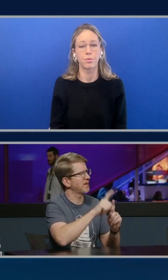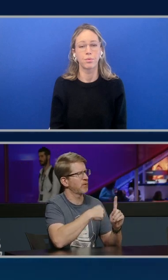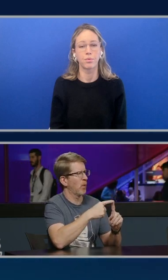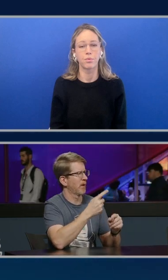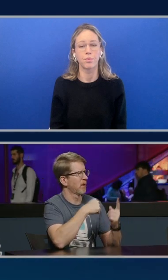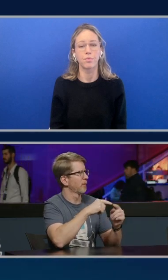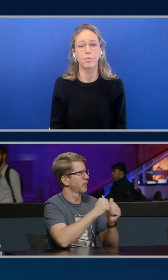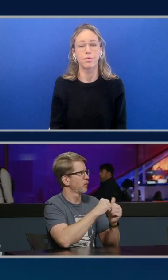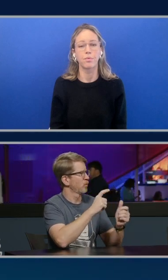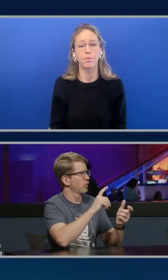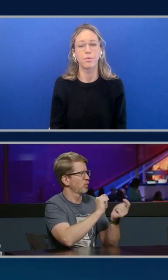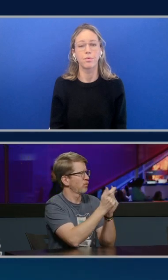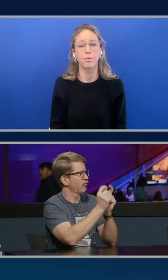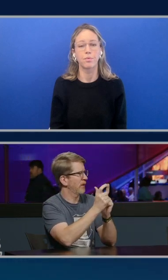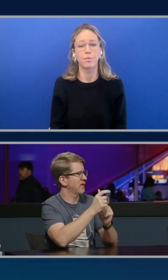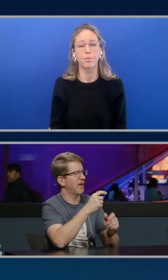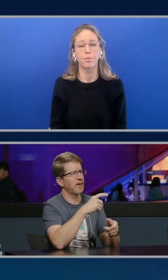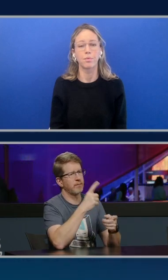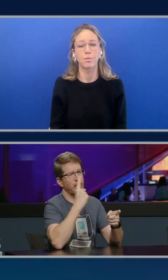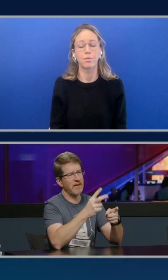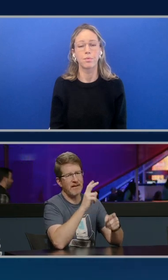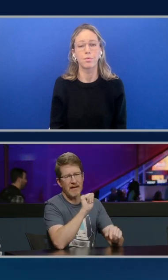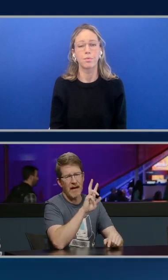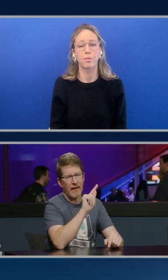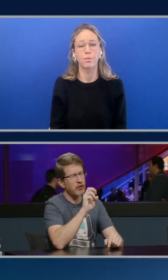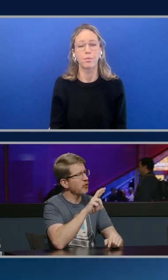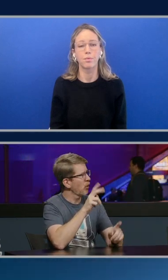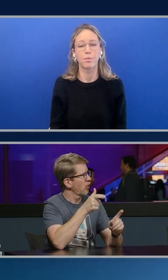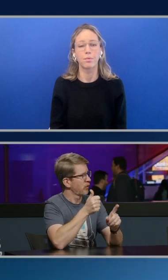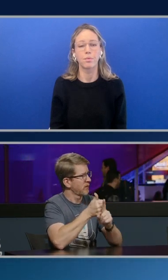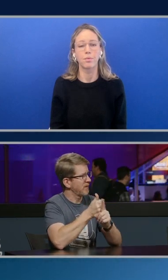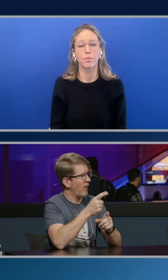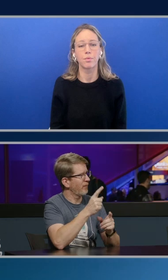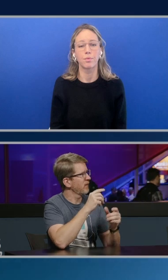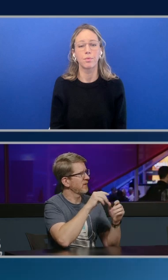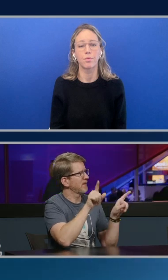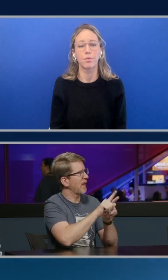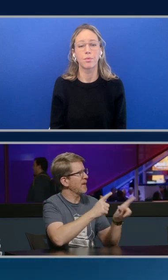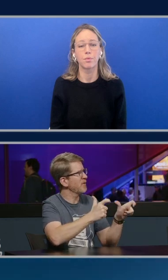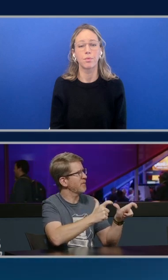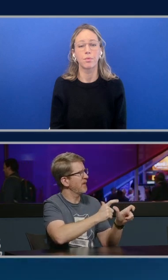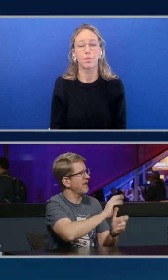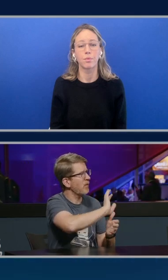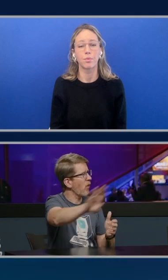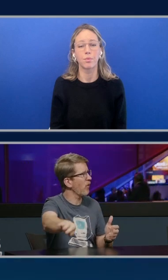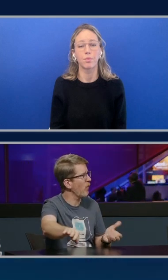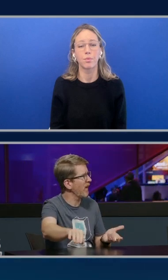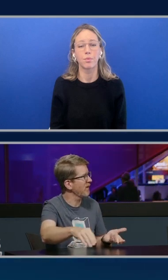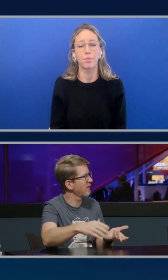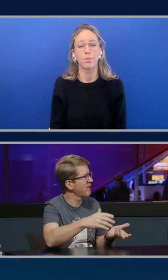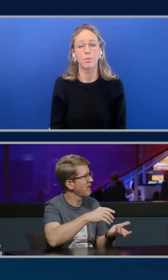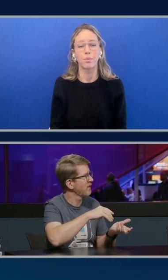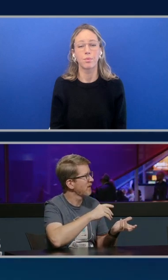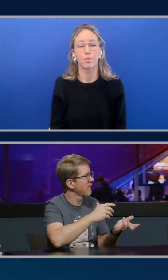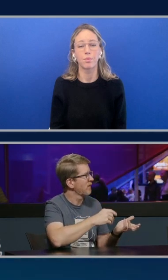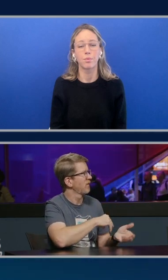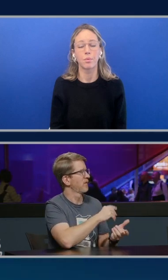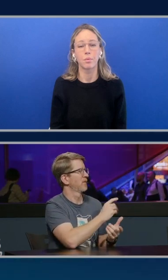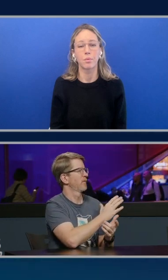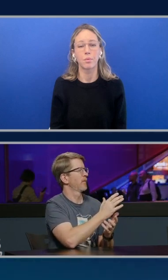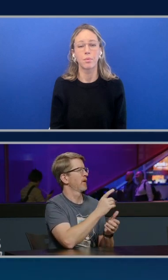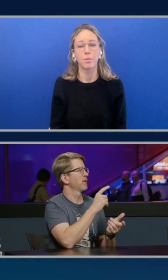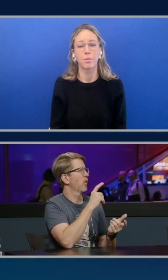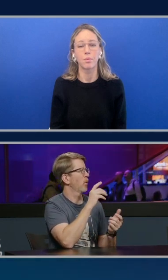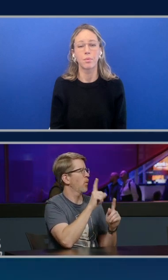a lot of different nuances that come to translating, like the avatar. It's the same speed all the